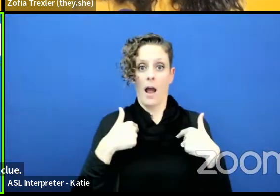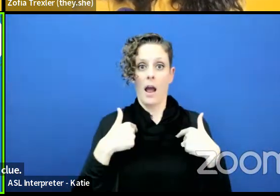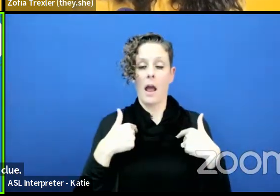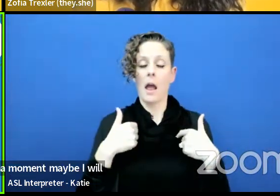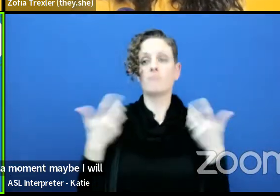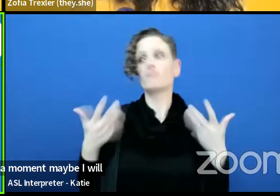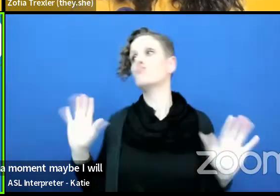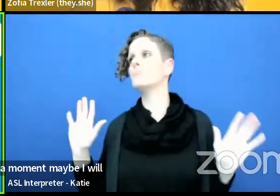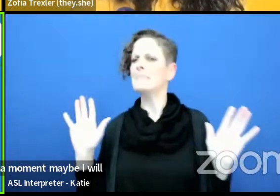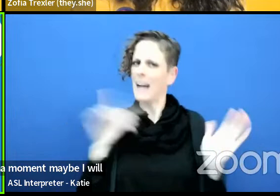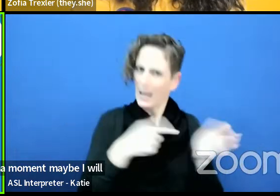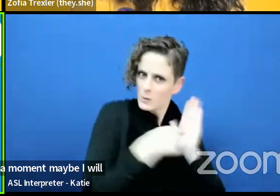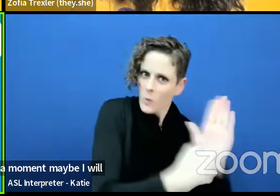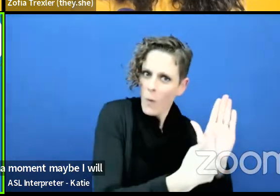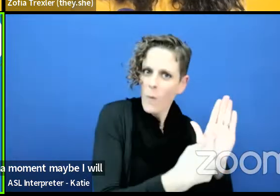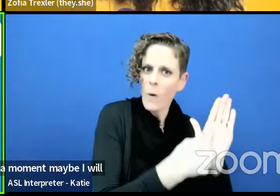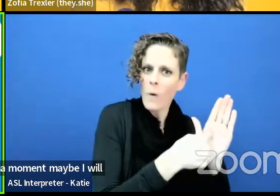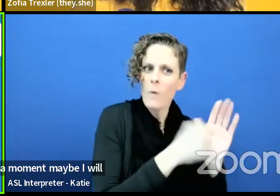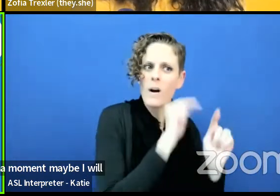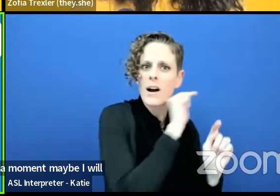show other individuals